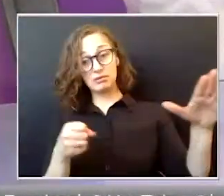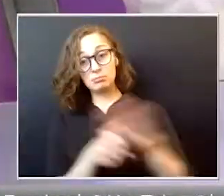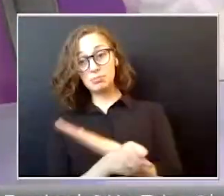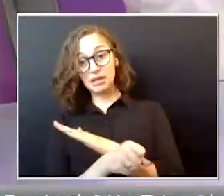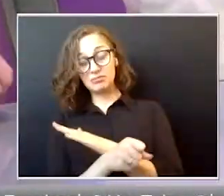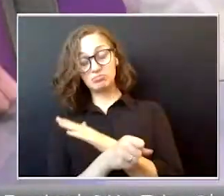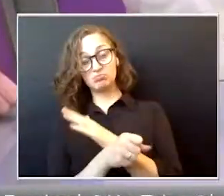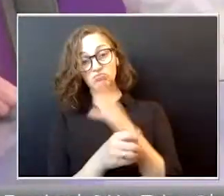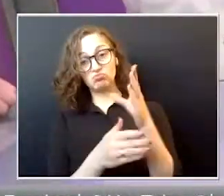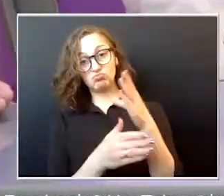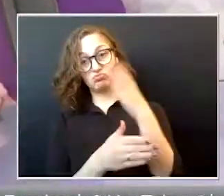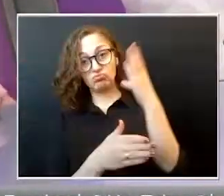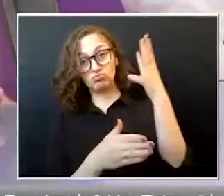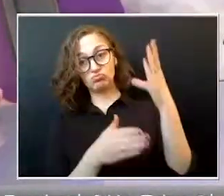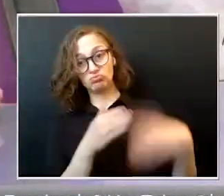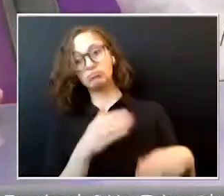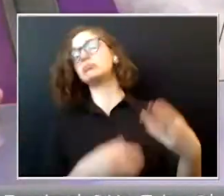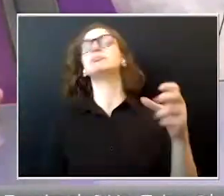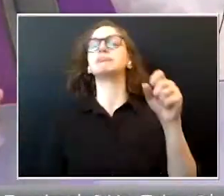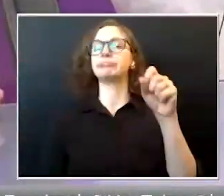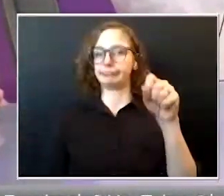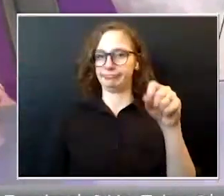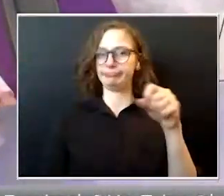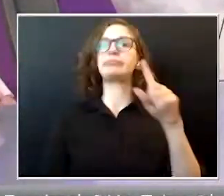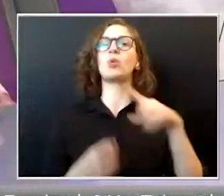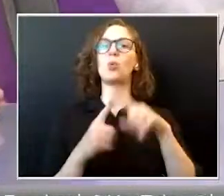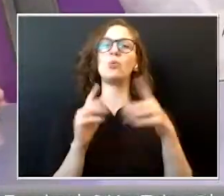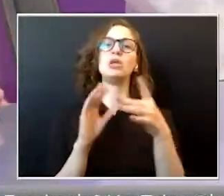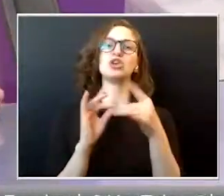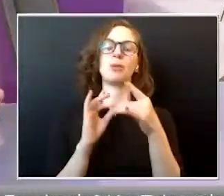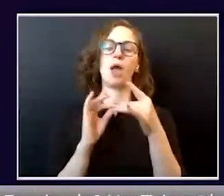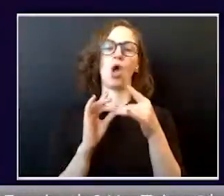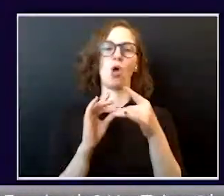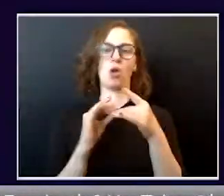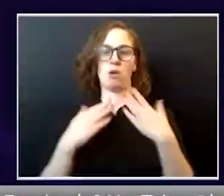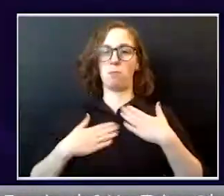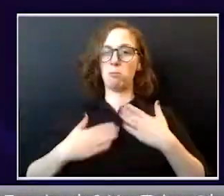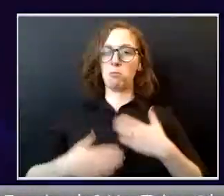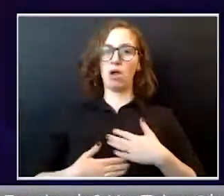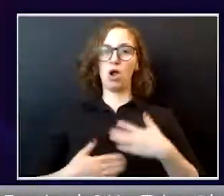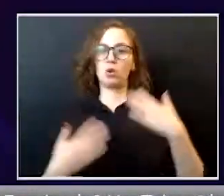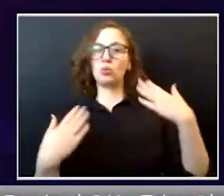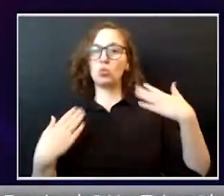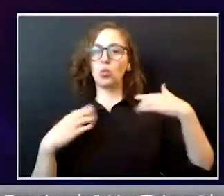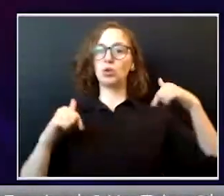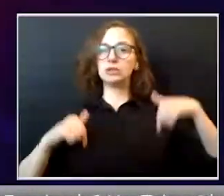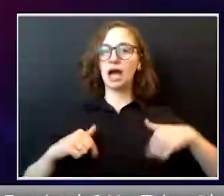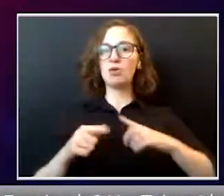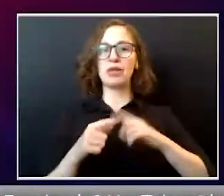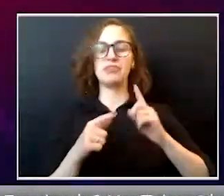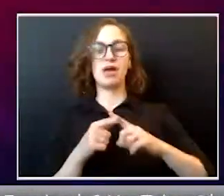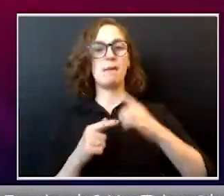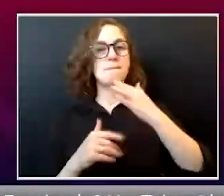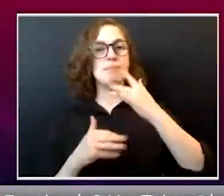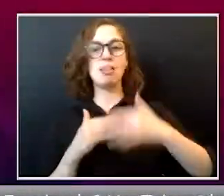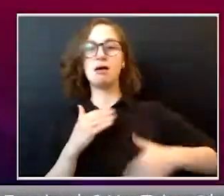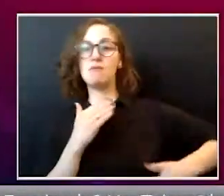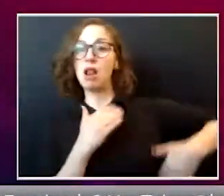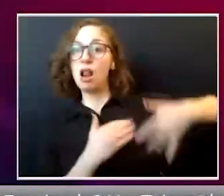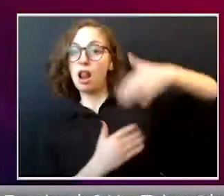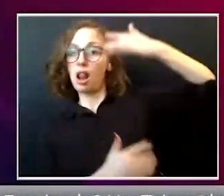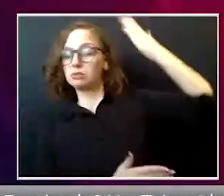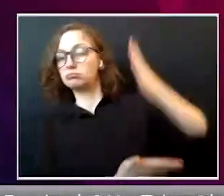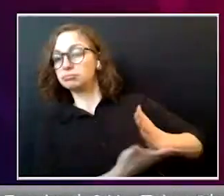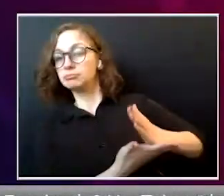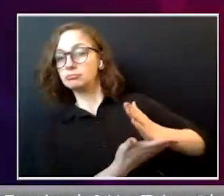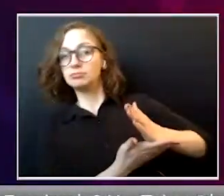talk about cooling patients down and then shutting off all blood flow, you can see at the very top of the